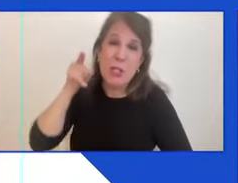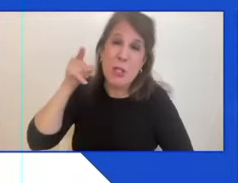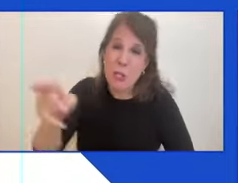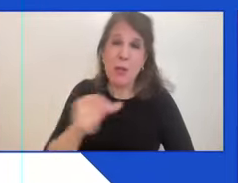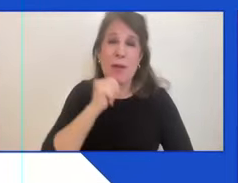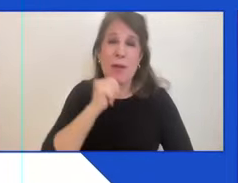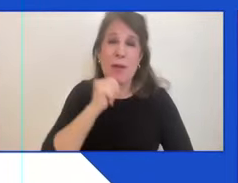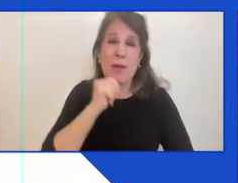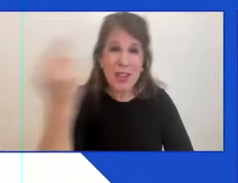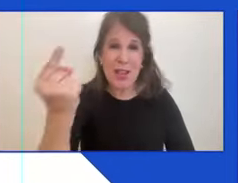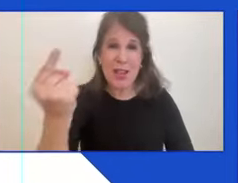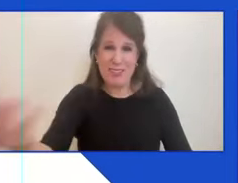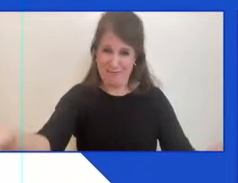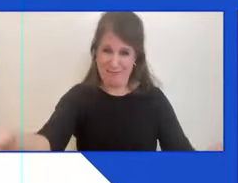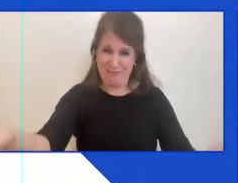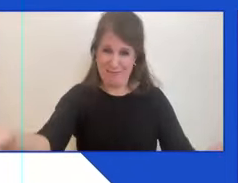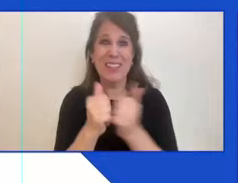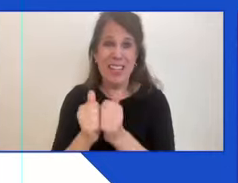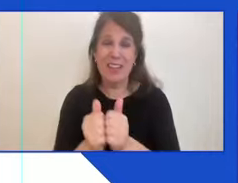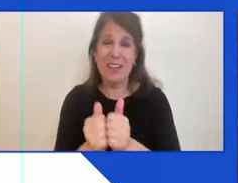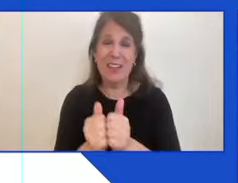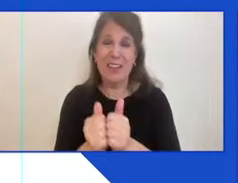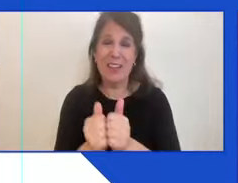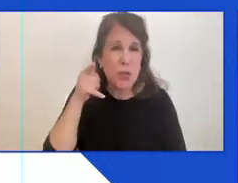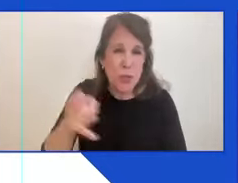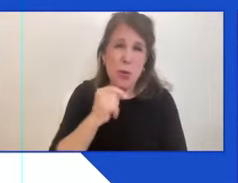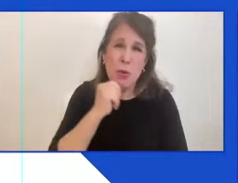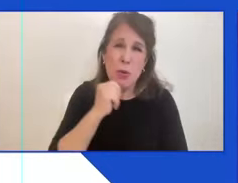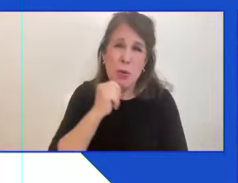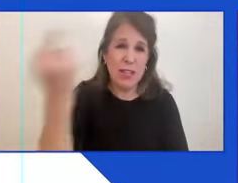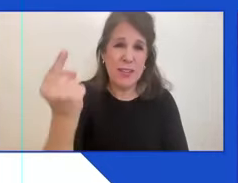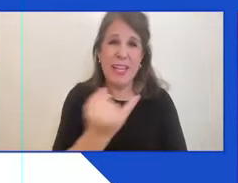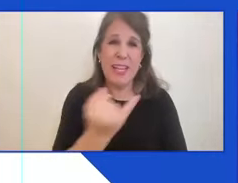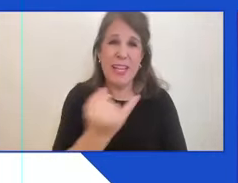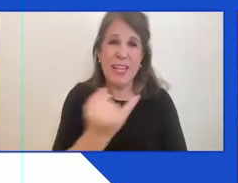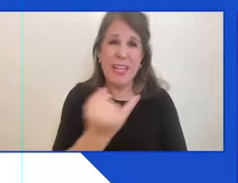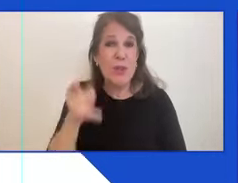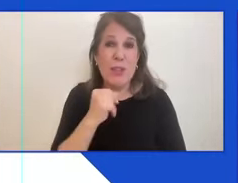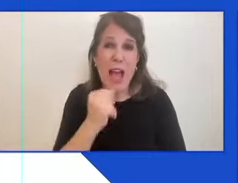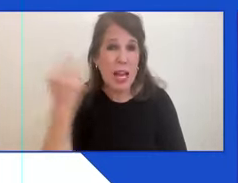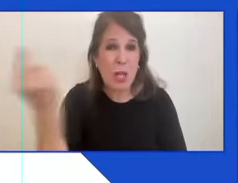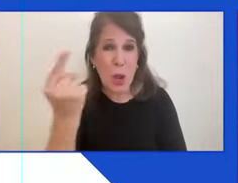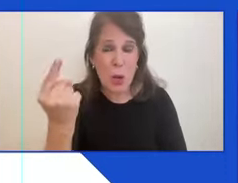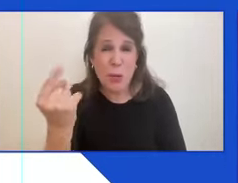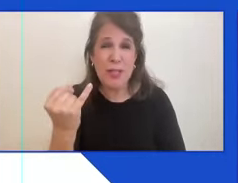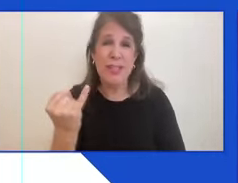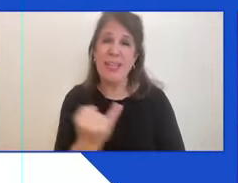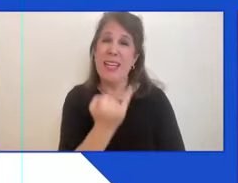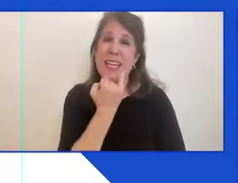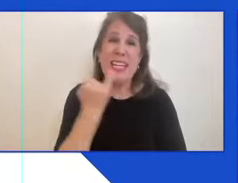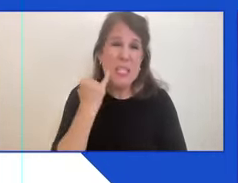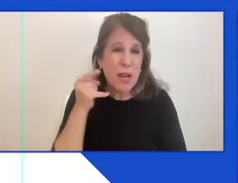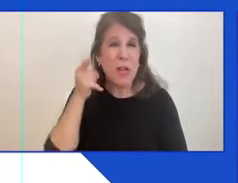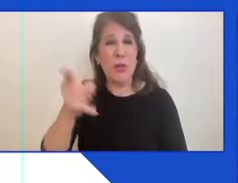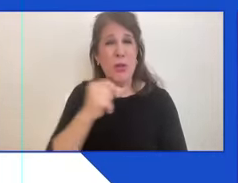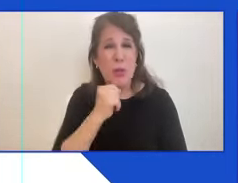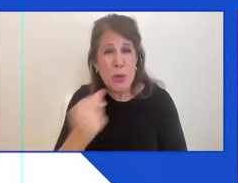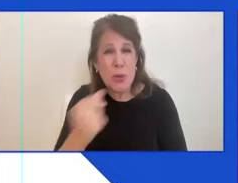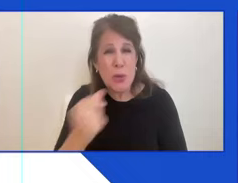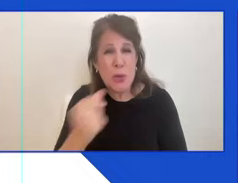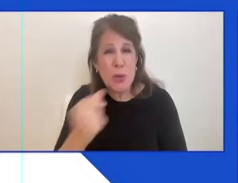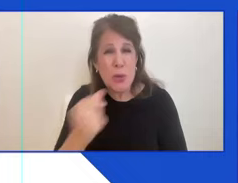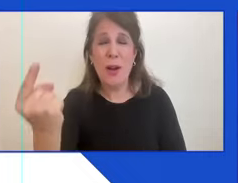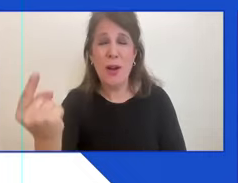alone. Israel, you are not alone. Israel, you're not alone. Israel, you are